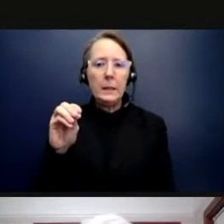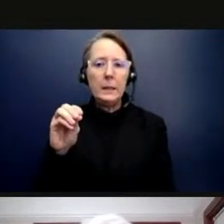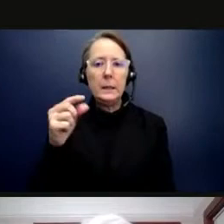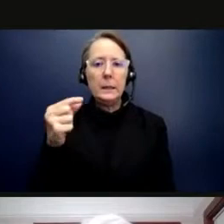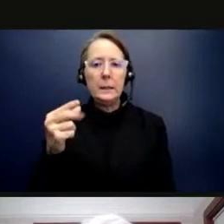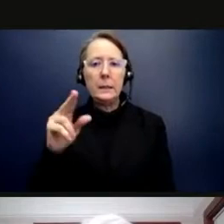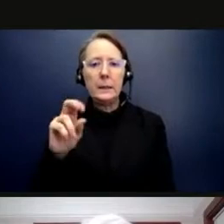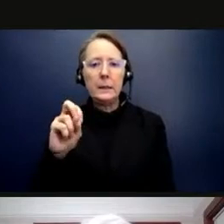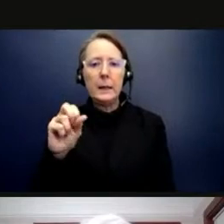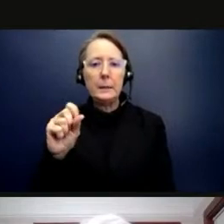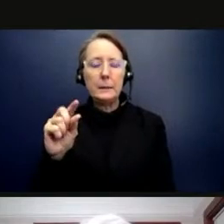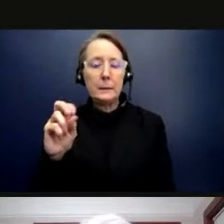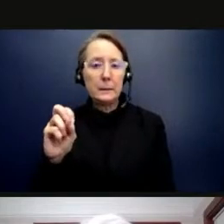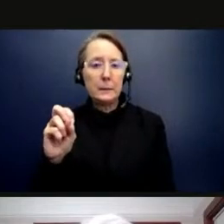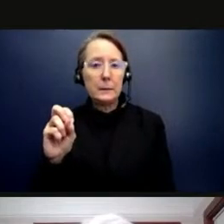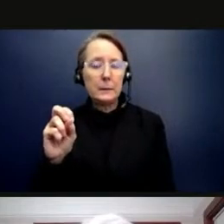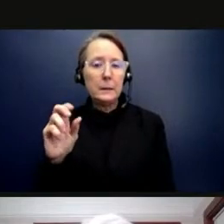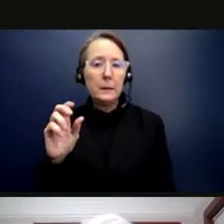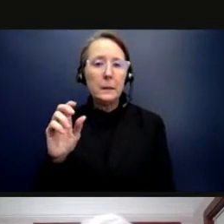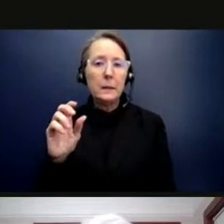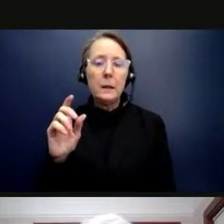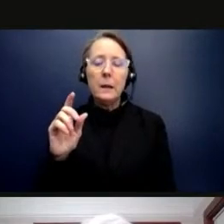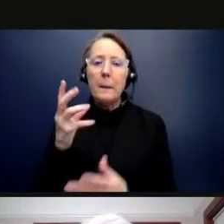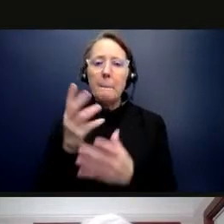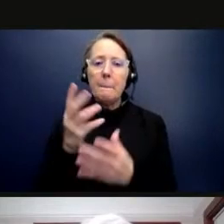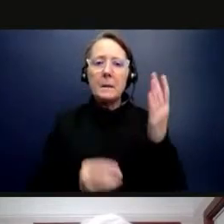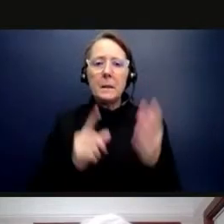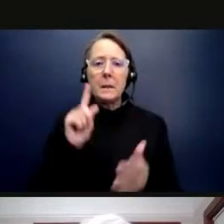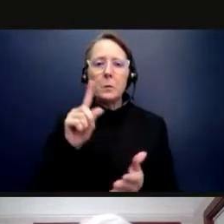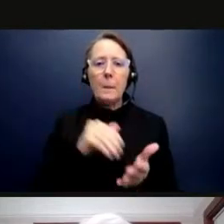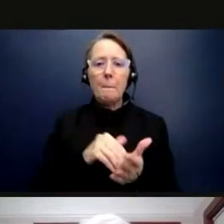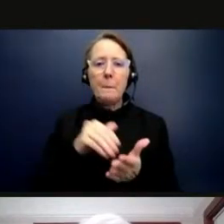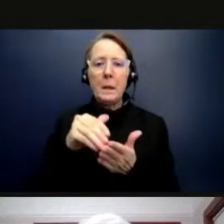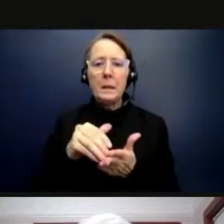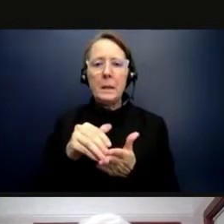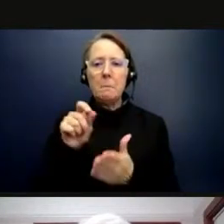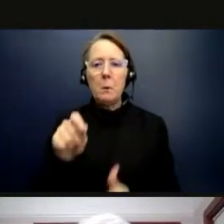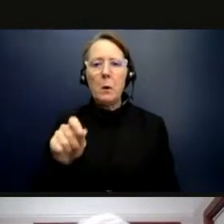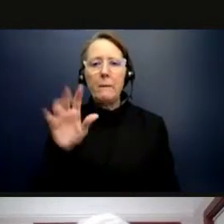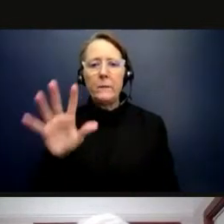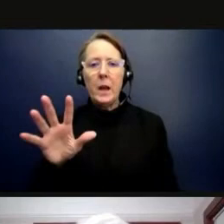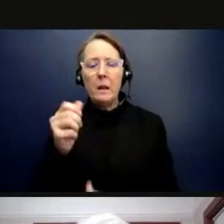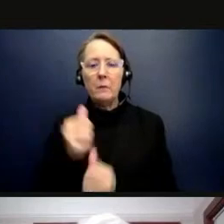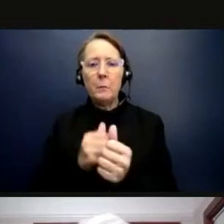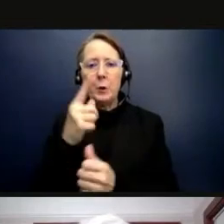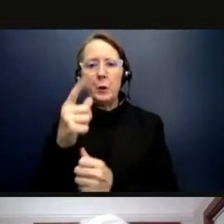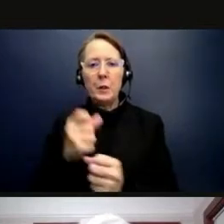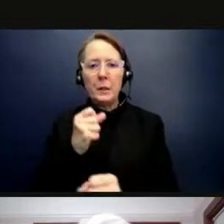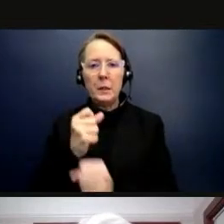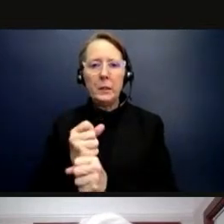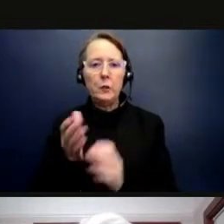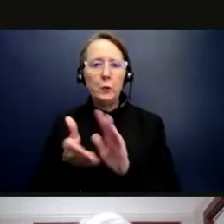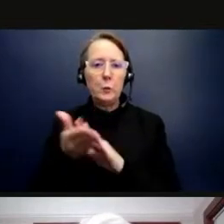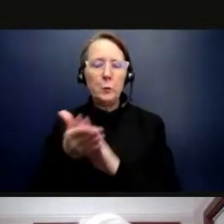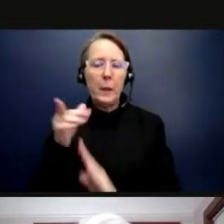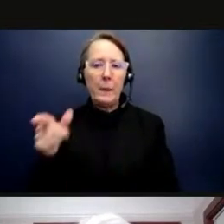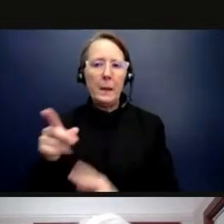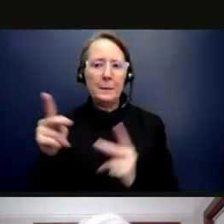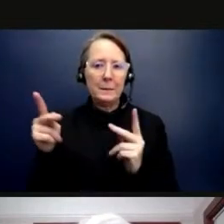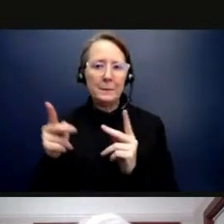the only thing that's missing is about $1.5 million a year to run it. So I'm